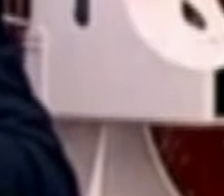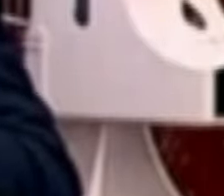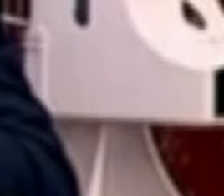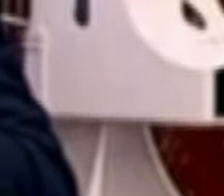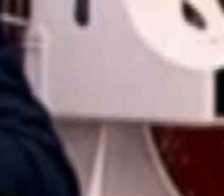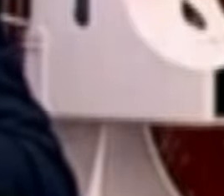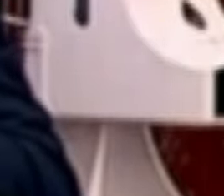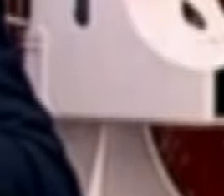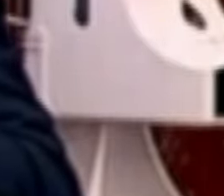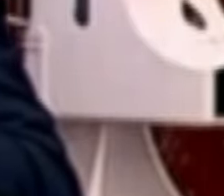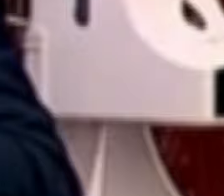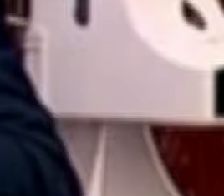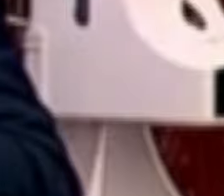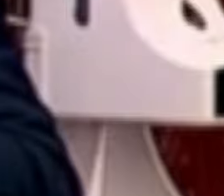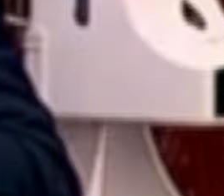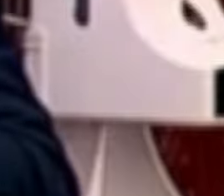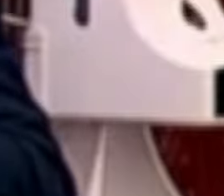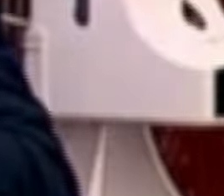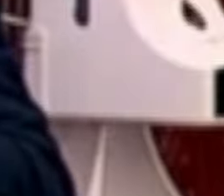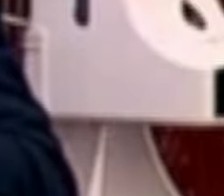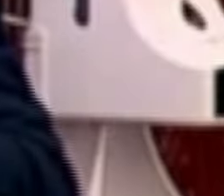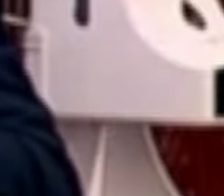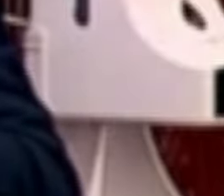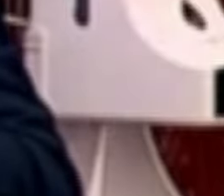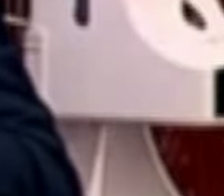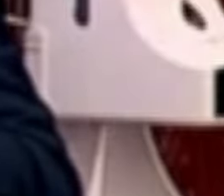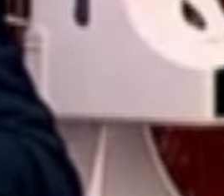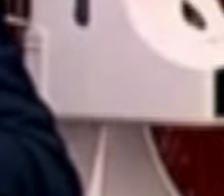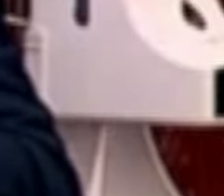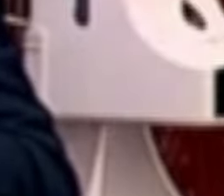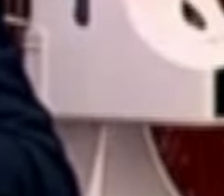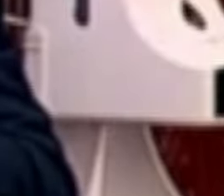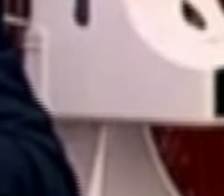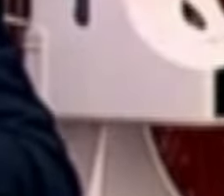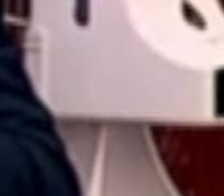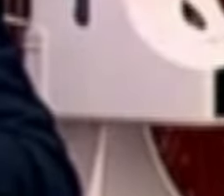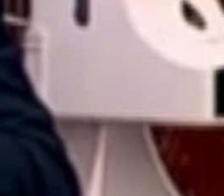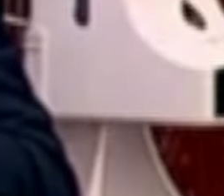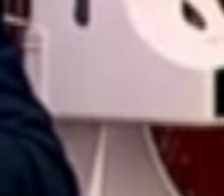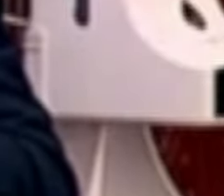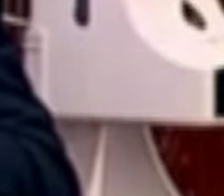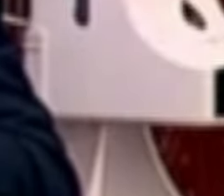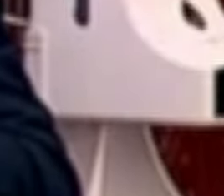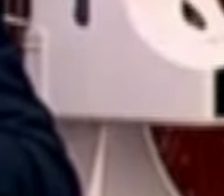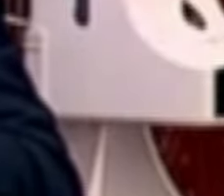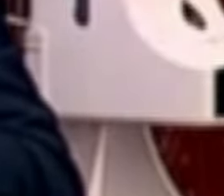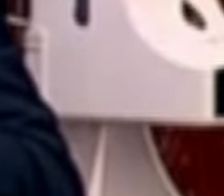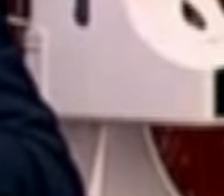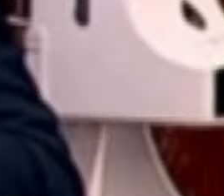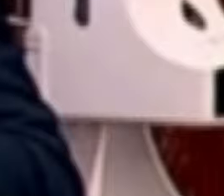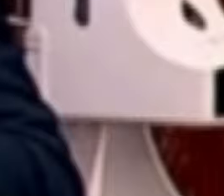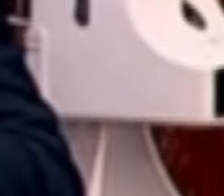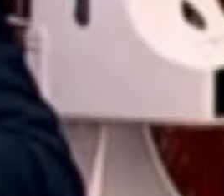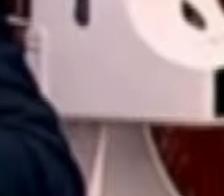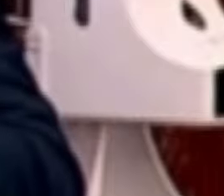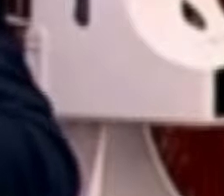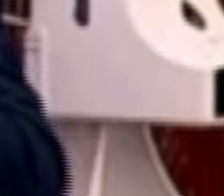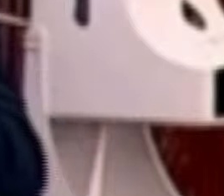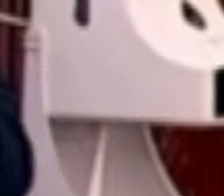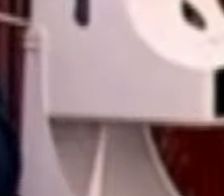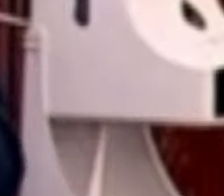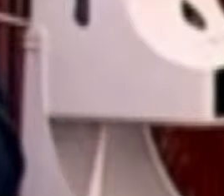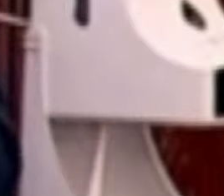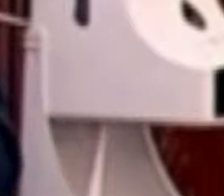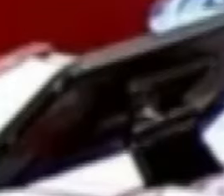all attempts have been made to hamstring the County Assembly in the exercise of its oversight mandate, and even